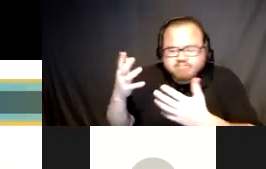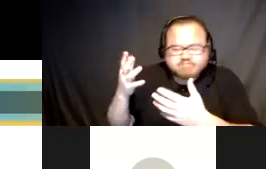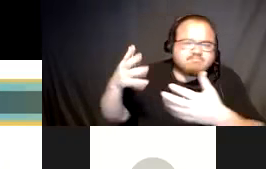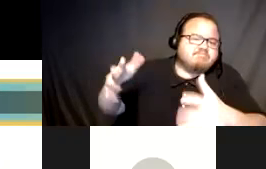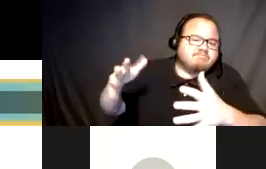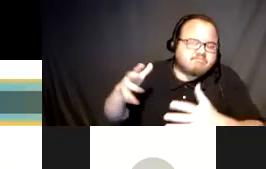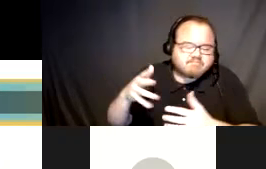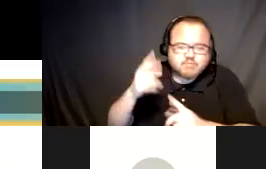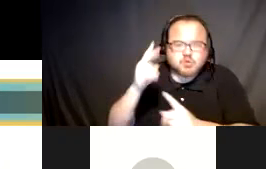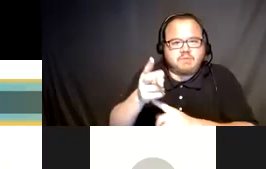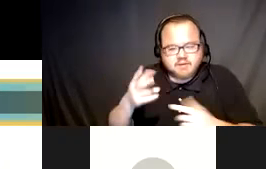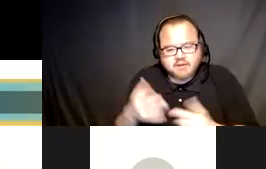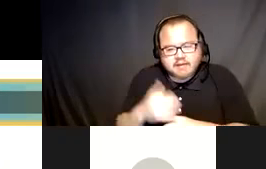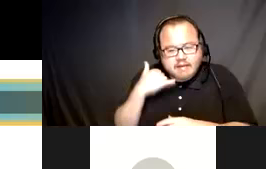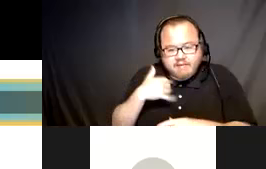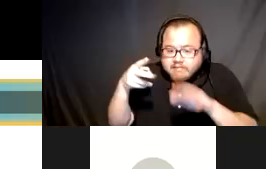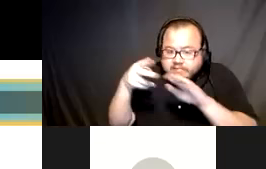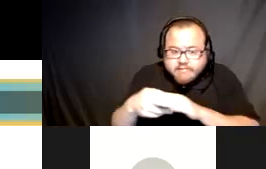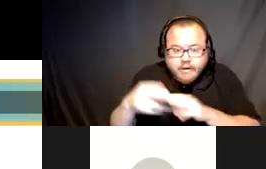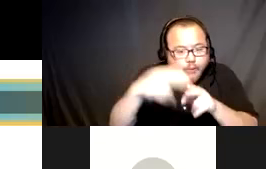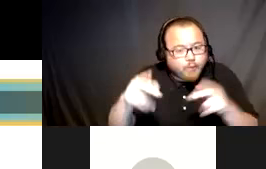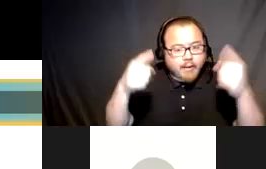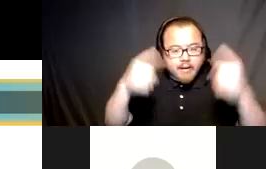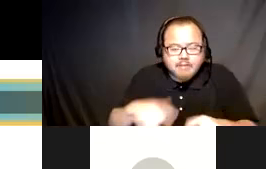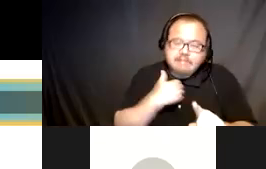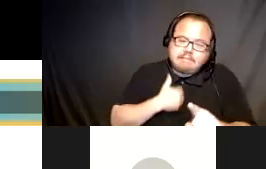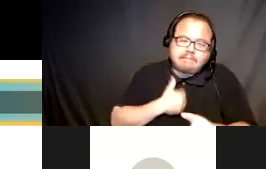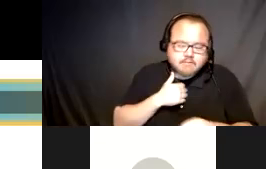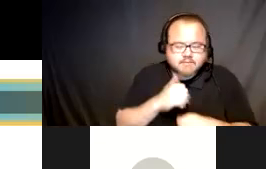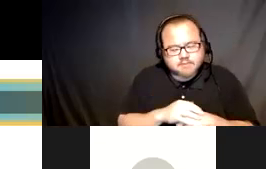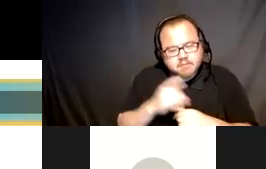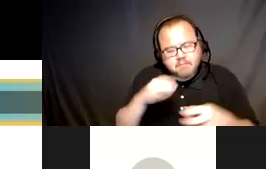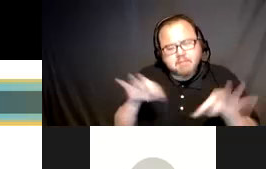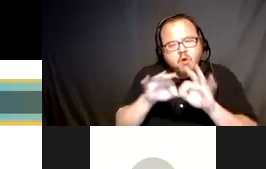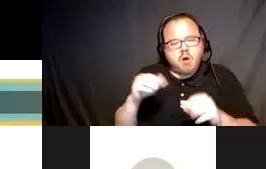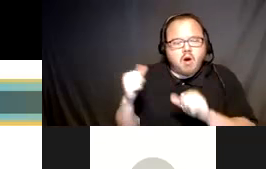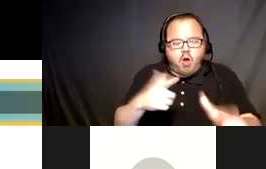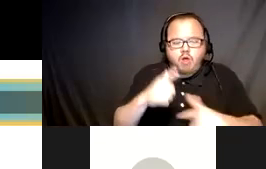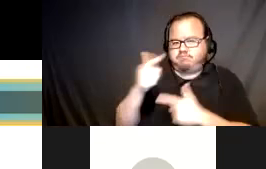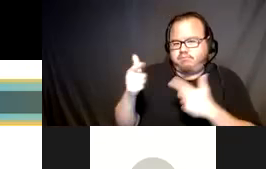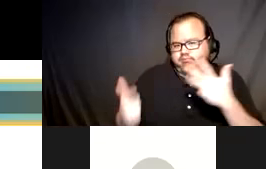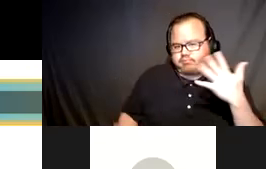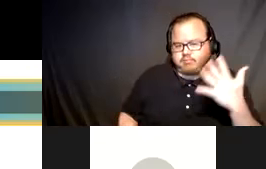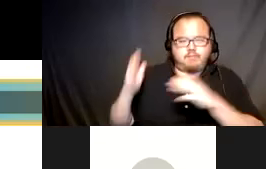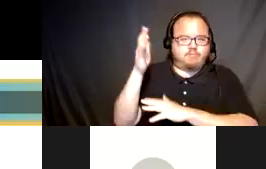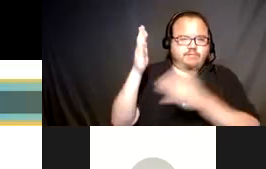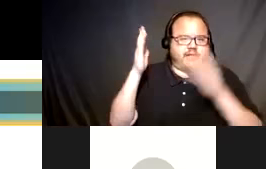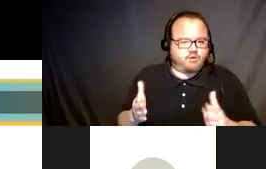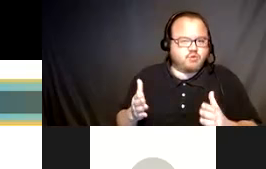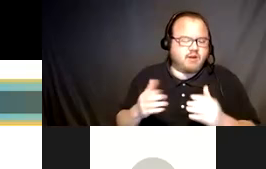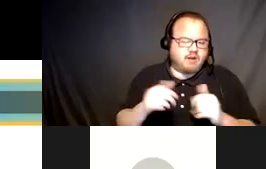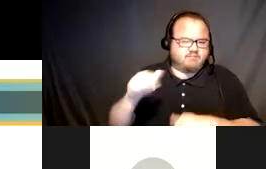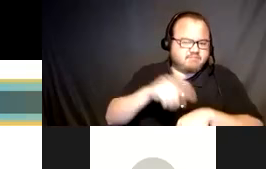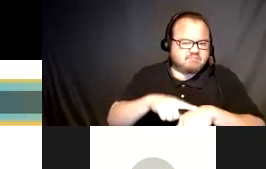if we end up getting cut short, but I really want to make sure that every presenter has time to share a bit. We will provide you with